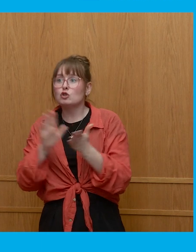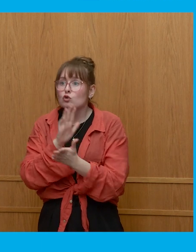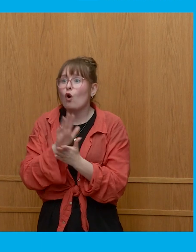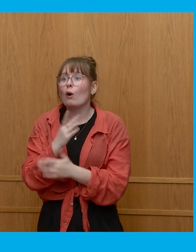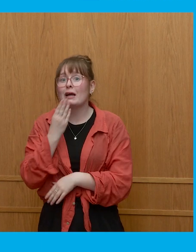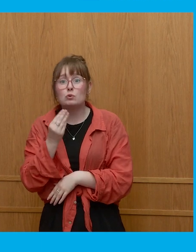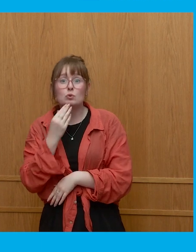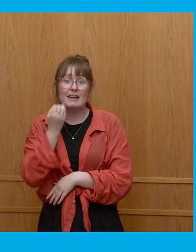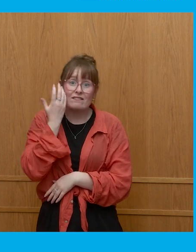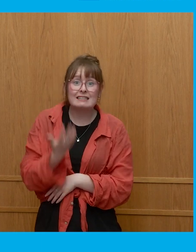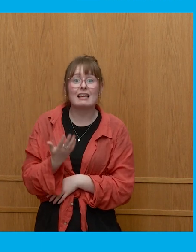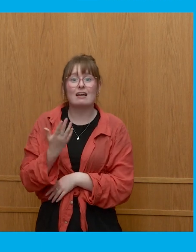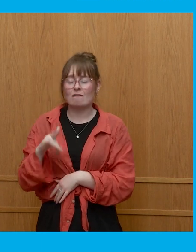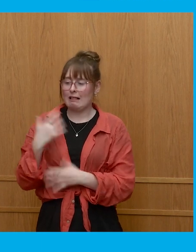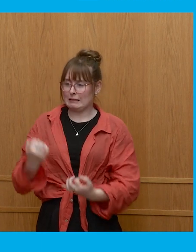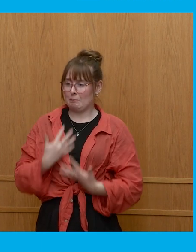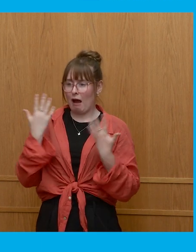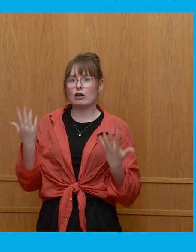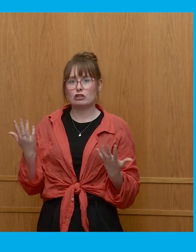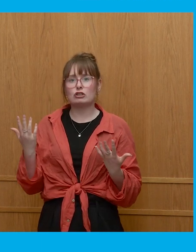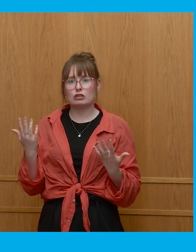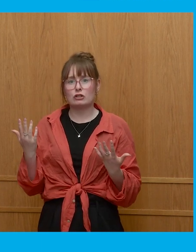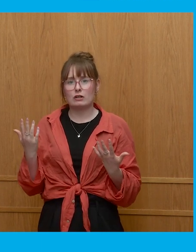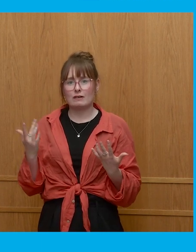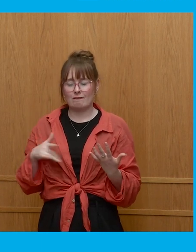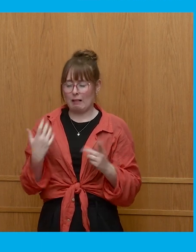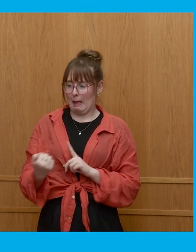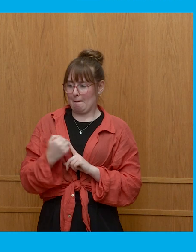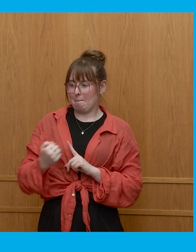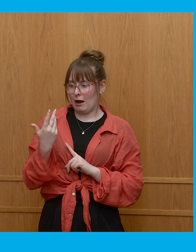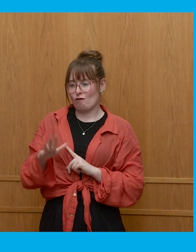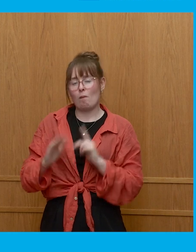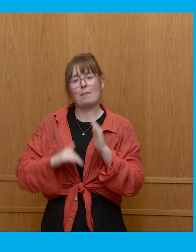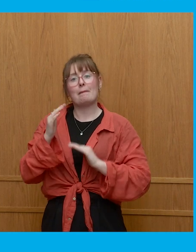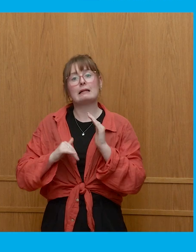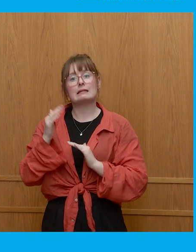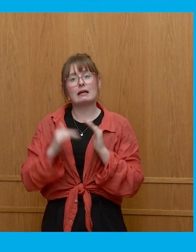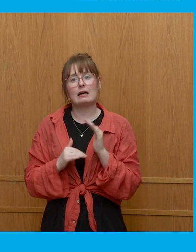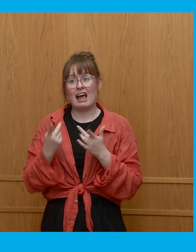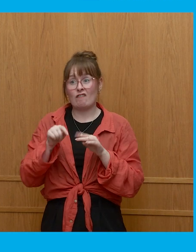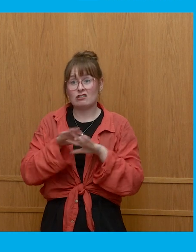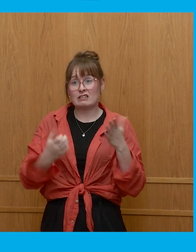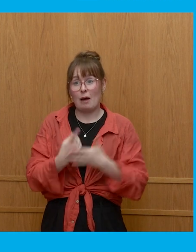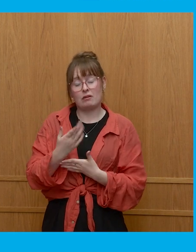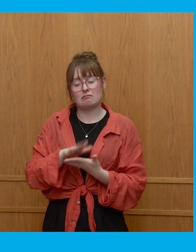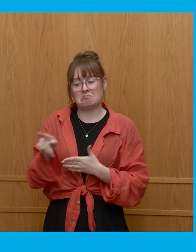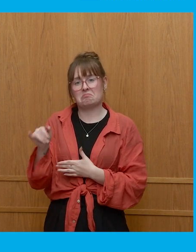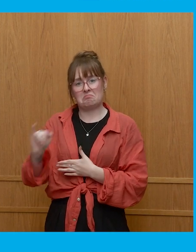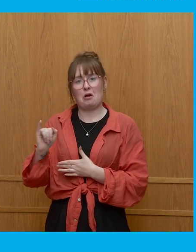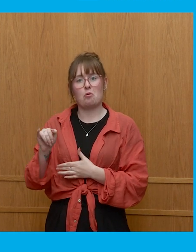in, day out, it's bound to have an effect on it. If it doesn't, then there's something wrong with them, I think.